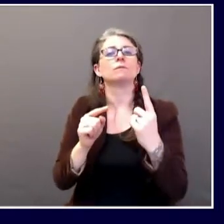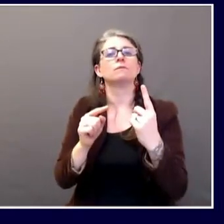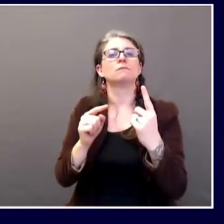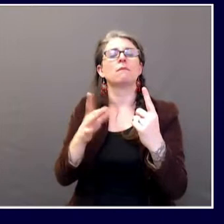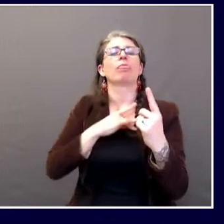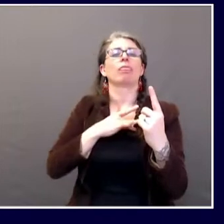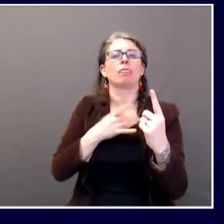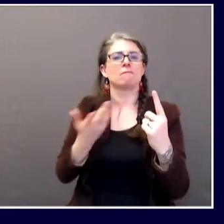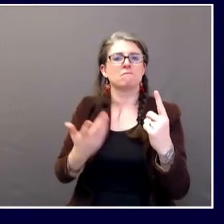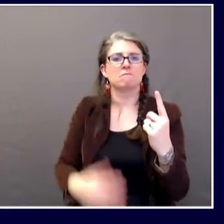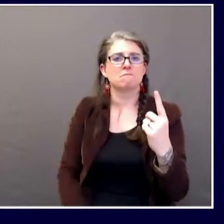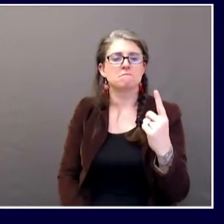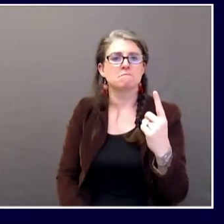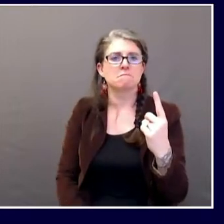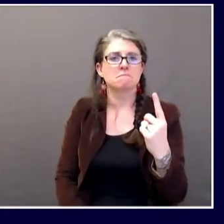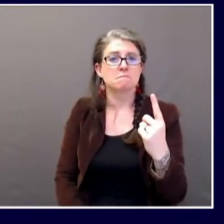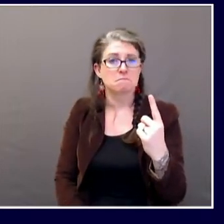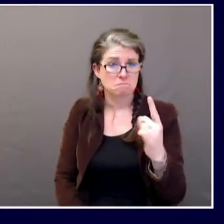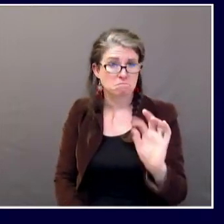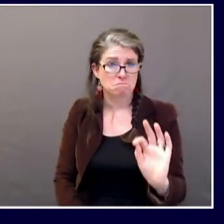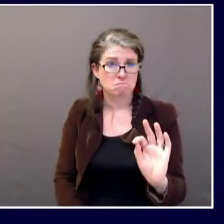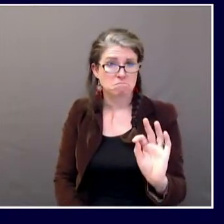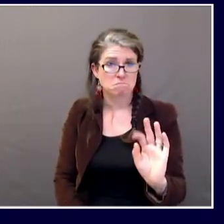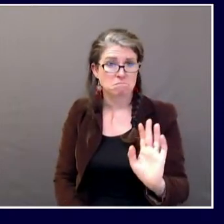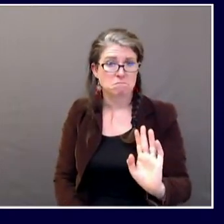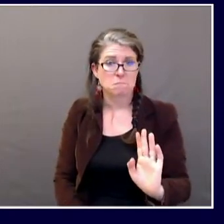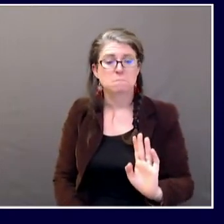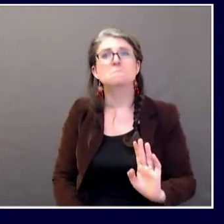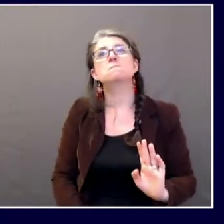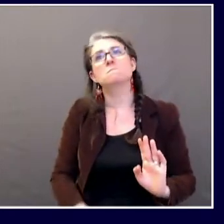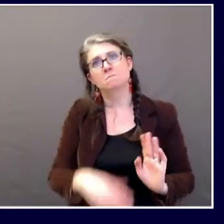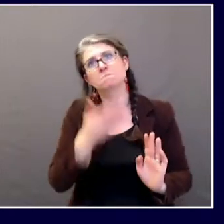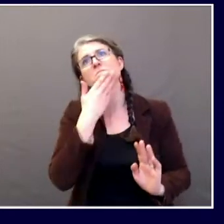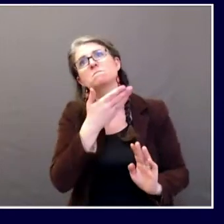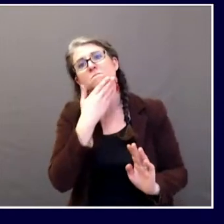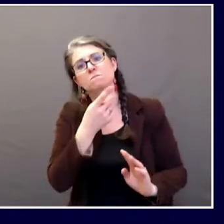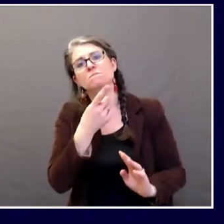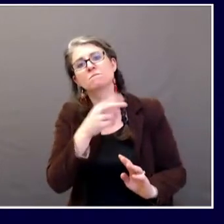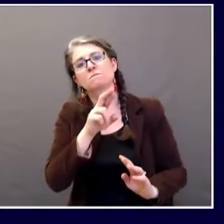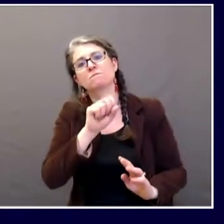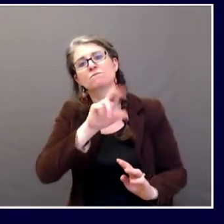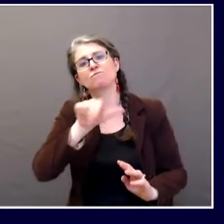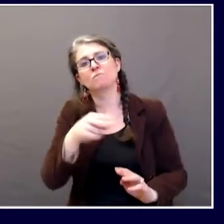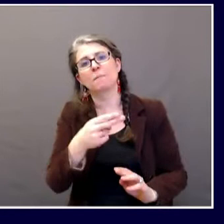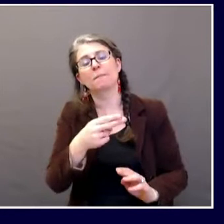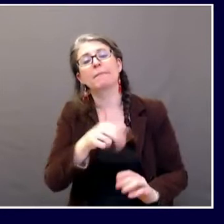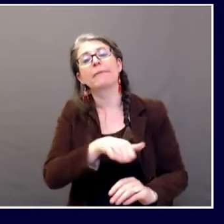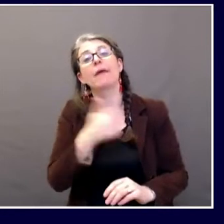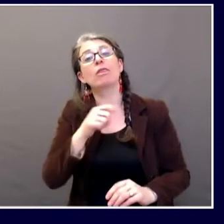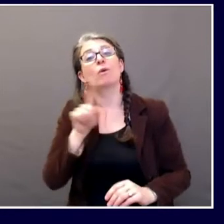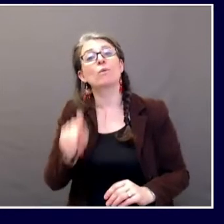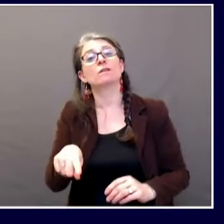seniors safe. Thank you, Dr. Shah. And then my second question is about the